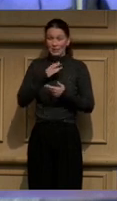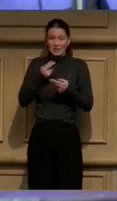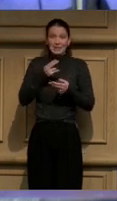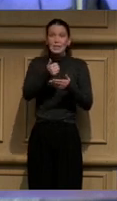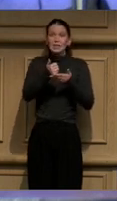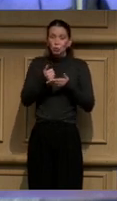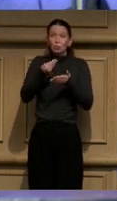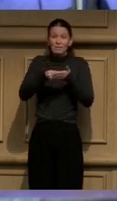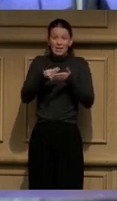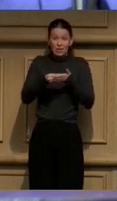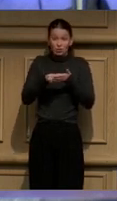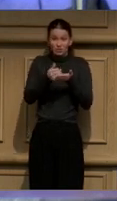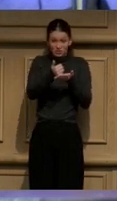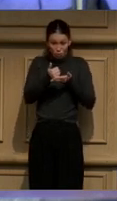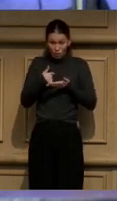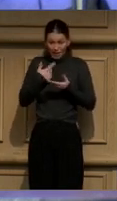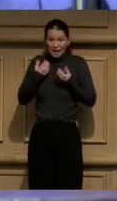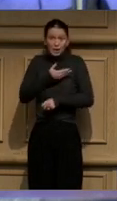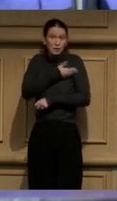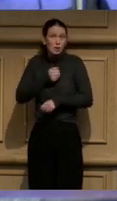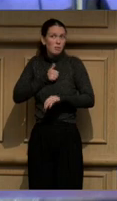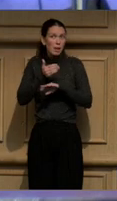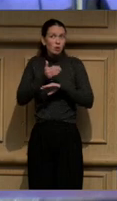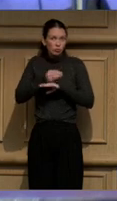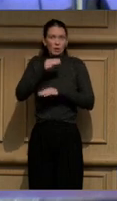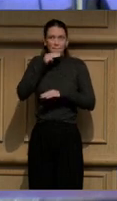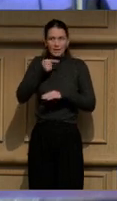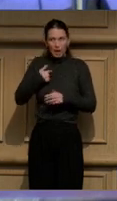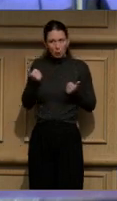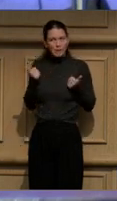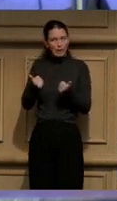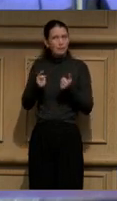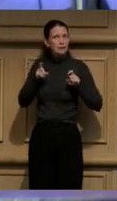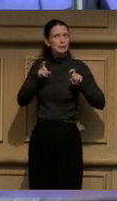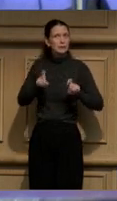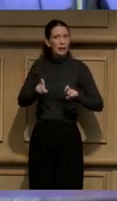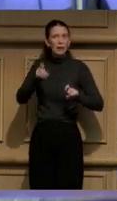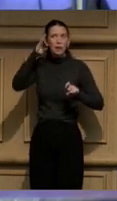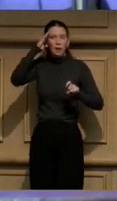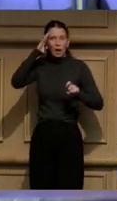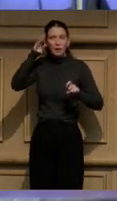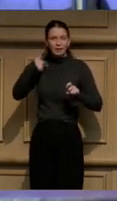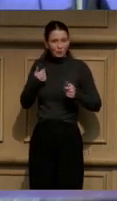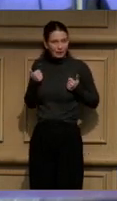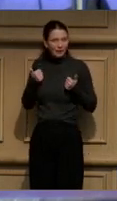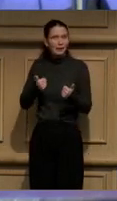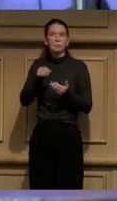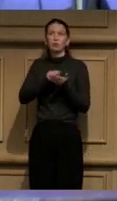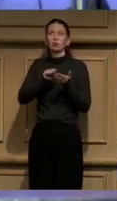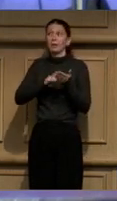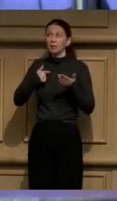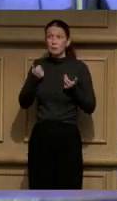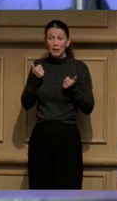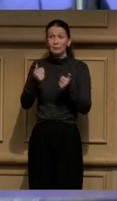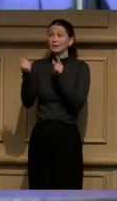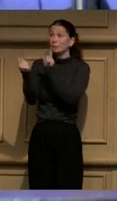financial support I got allowed me to stay and write and meet people in the business and